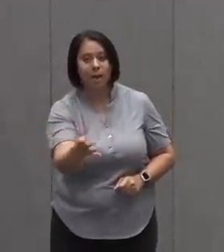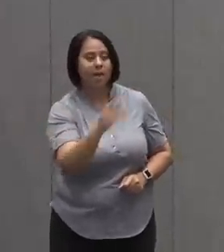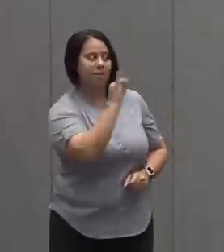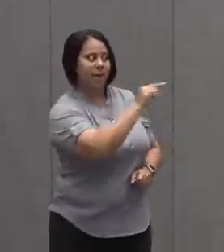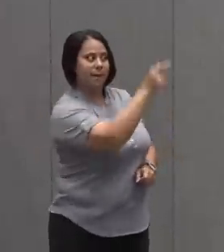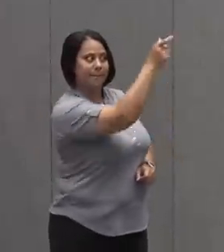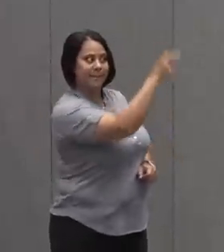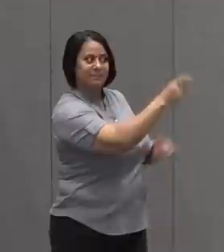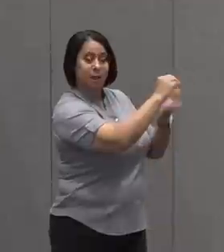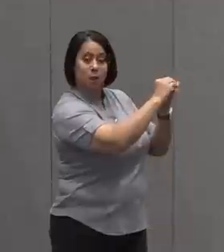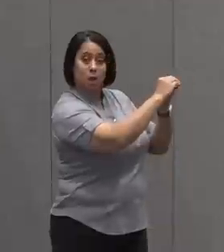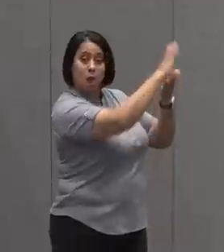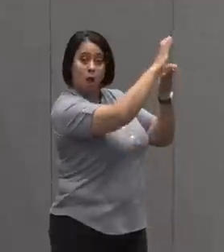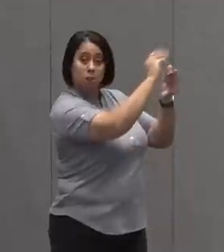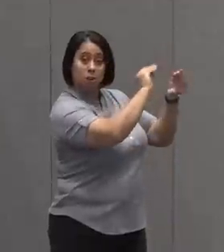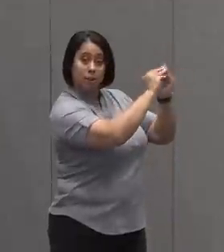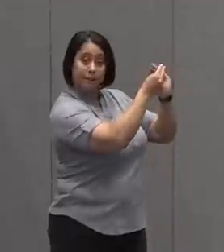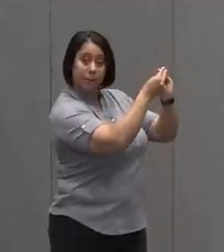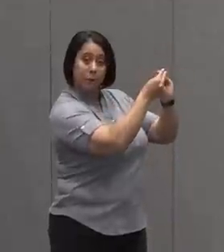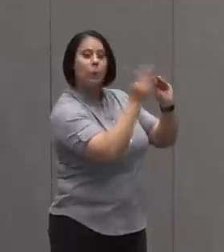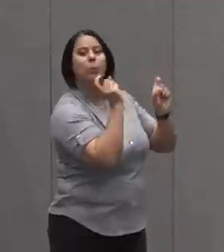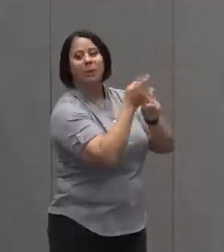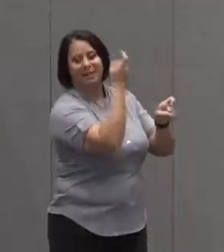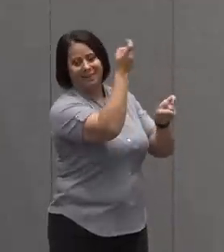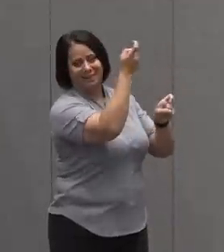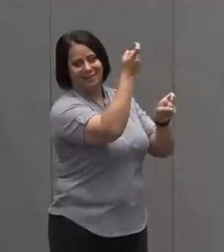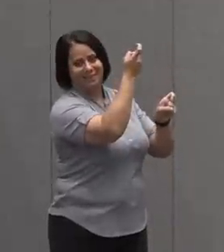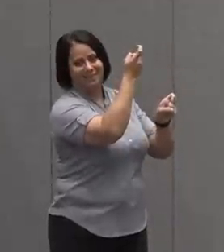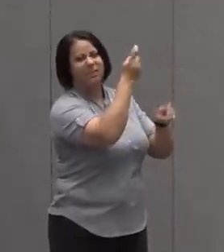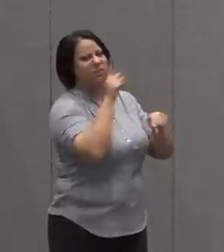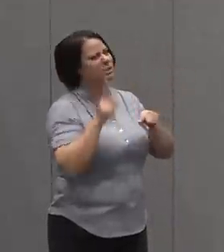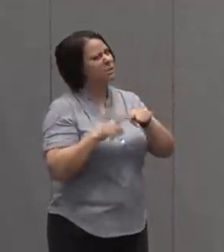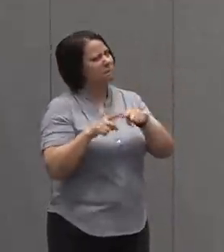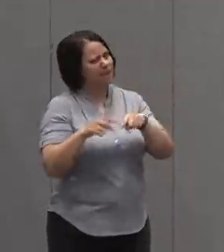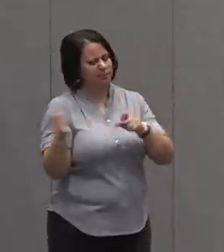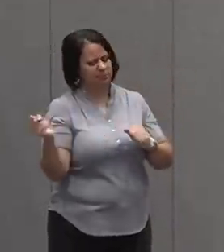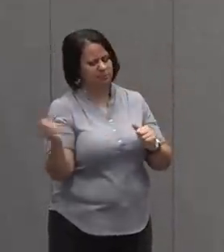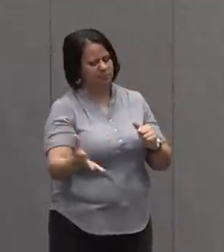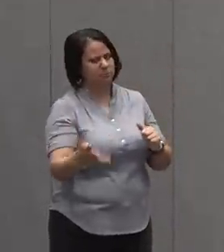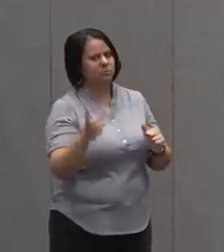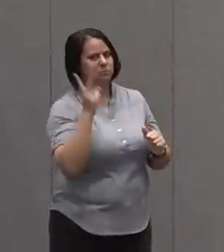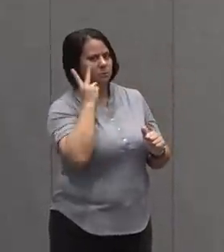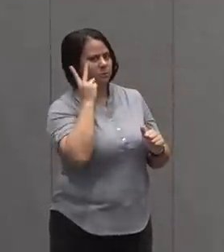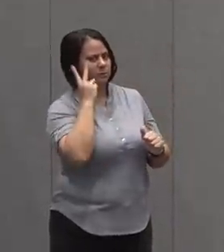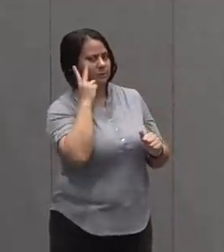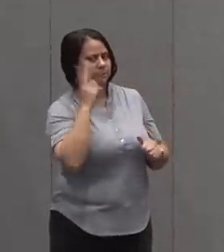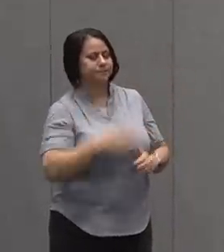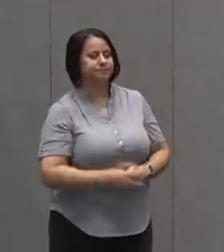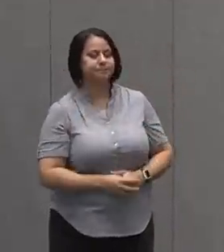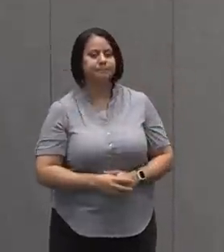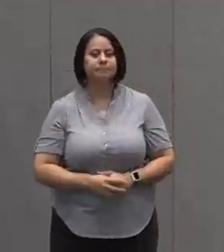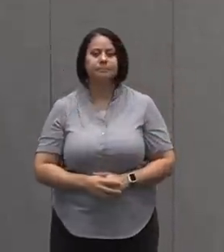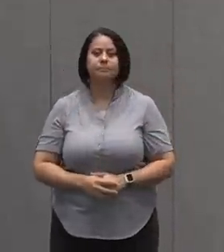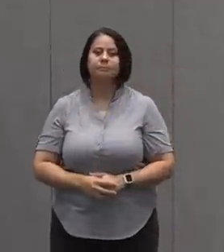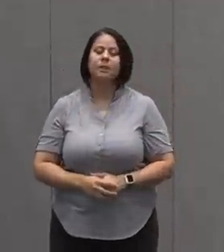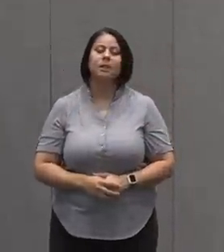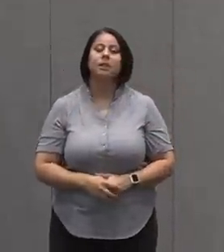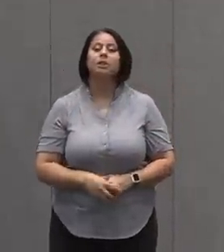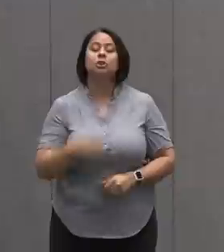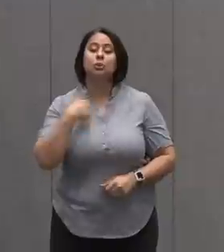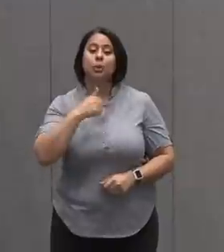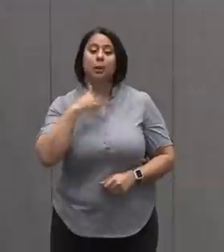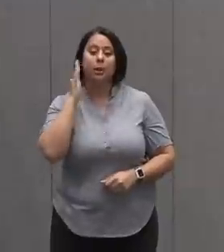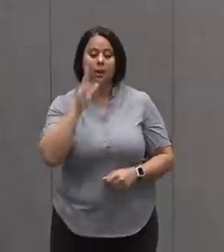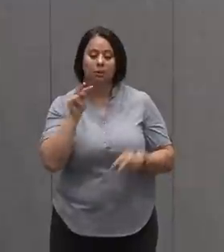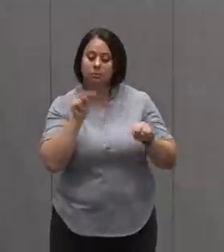larger one would win that particular round of the game. So we're going to need to be keeping track of